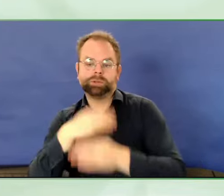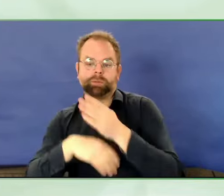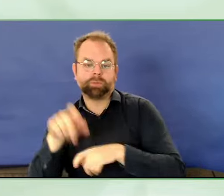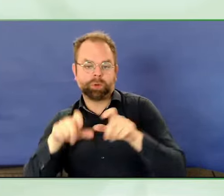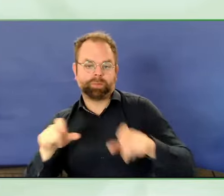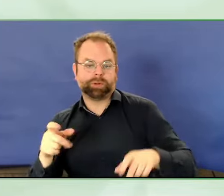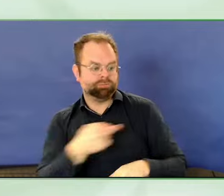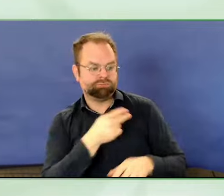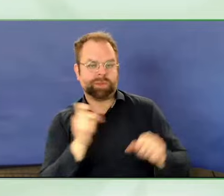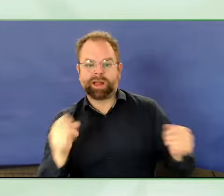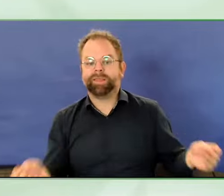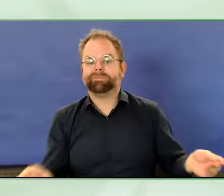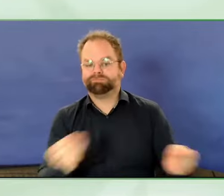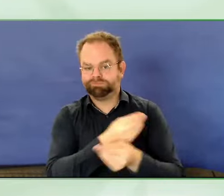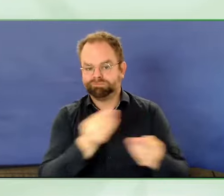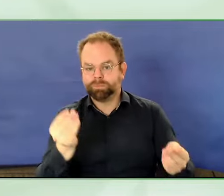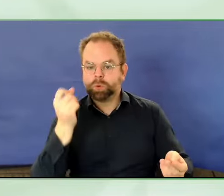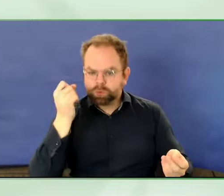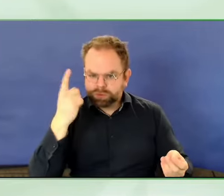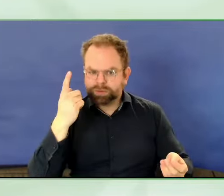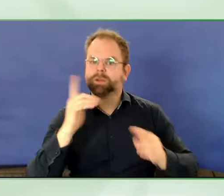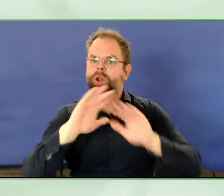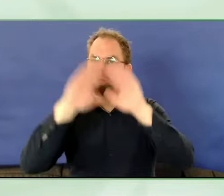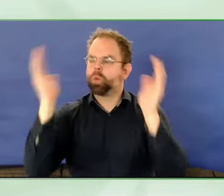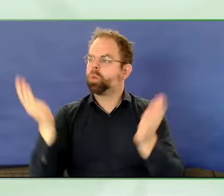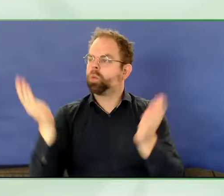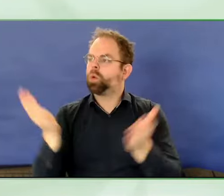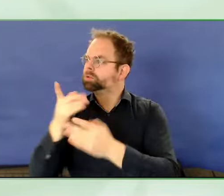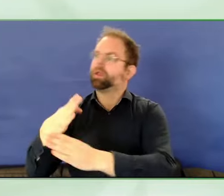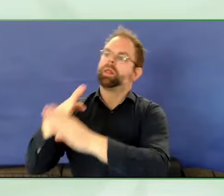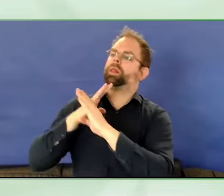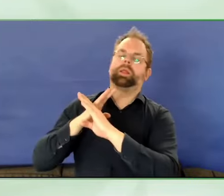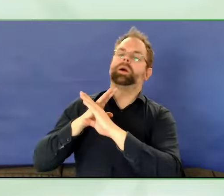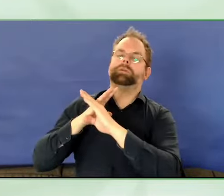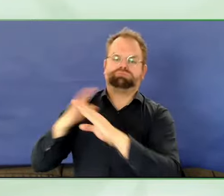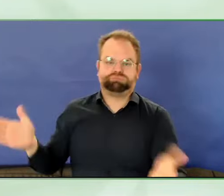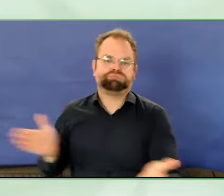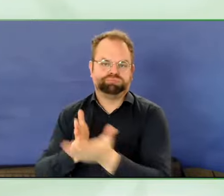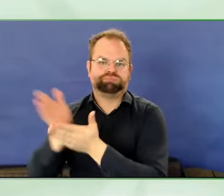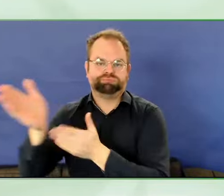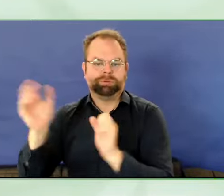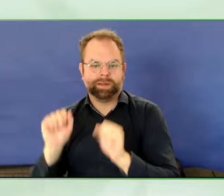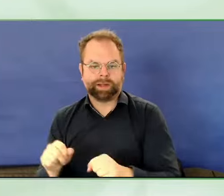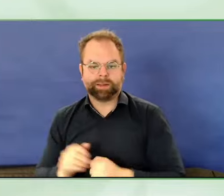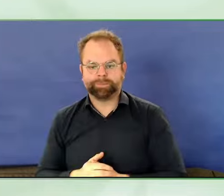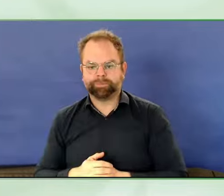thing, because you are saying that you have a company. Do you have a shop, online shop?